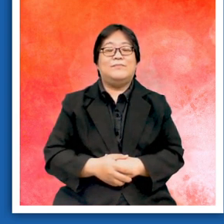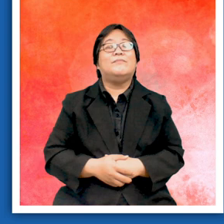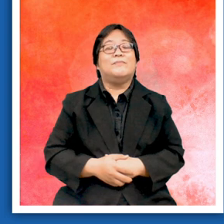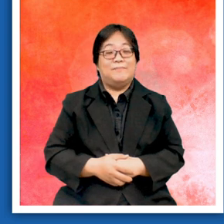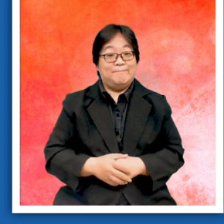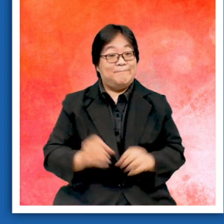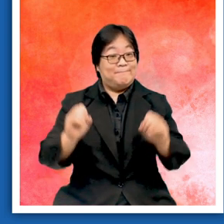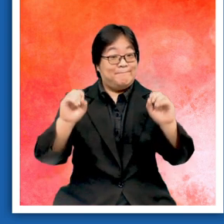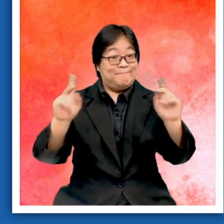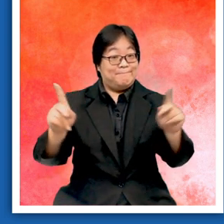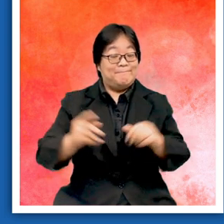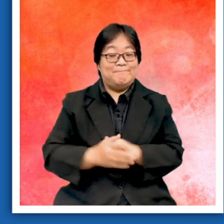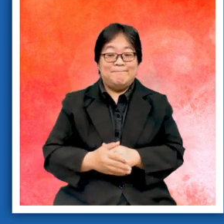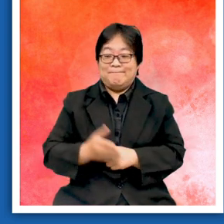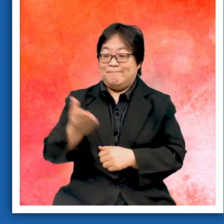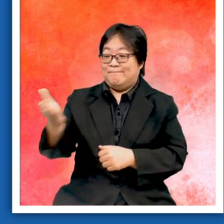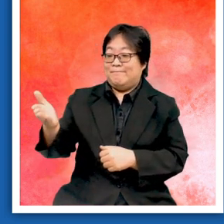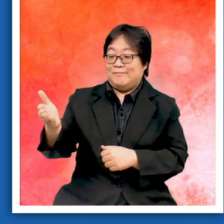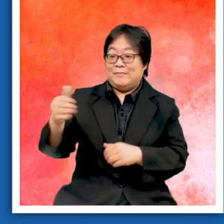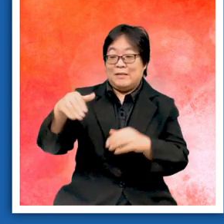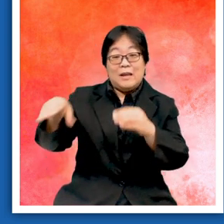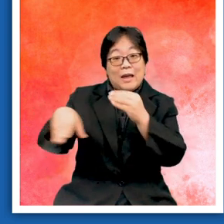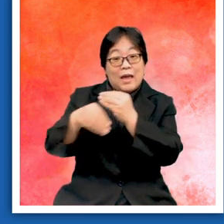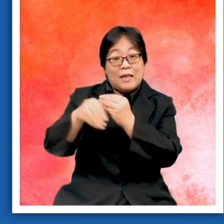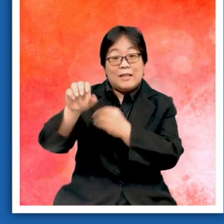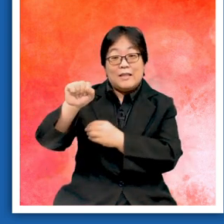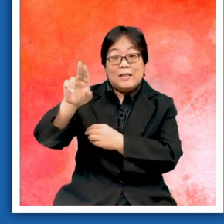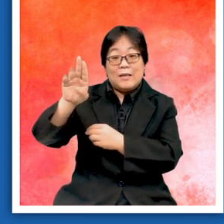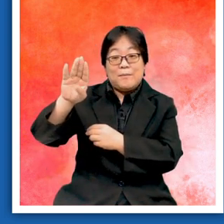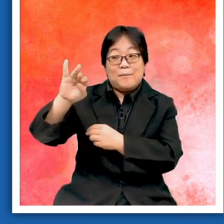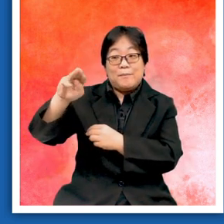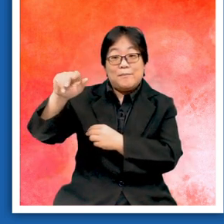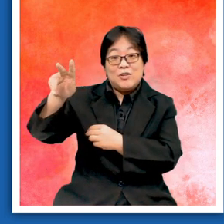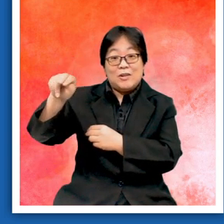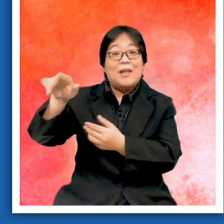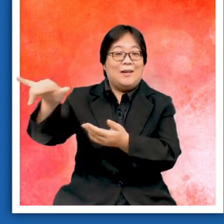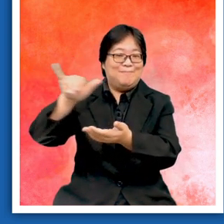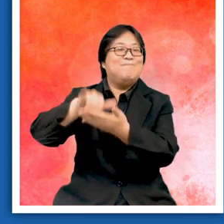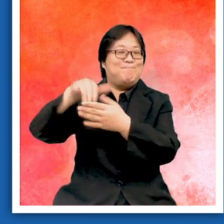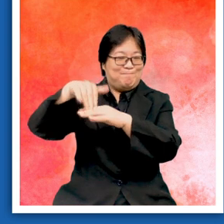Right. You click Add Submission, then you can submit.